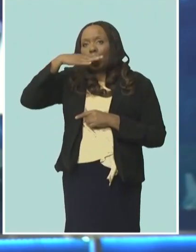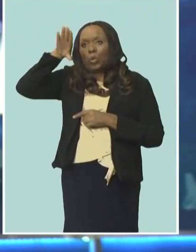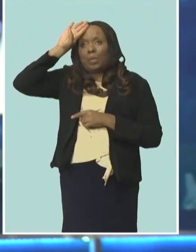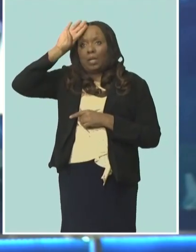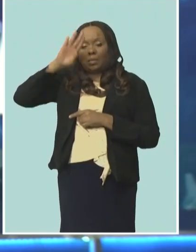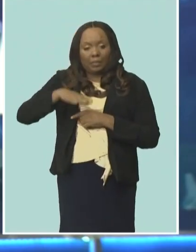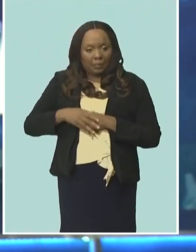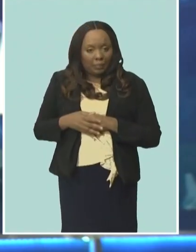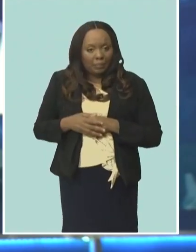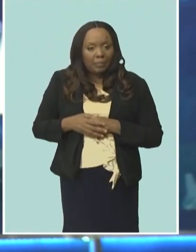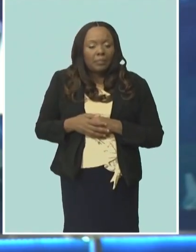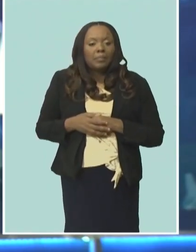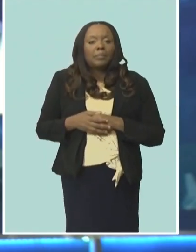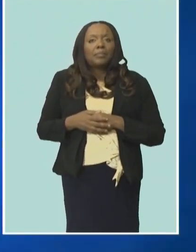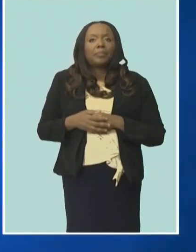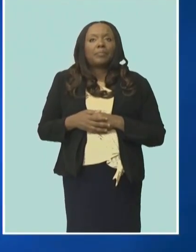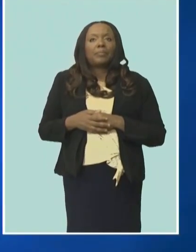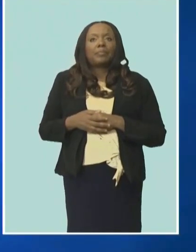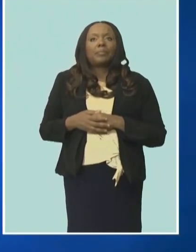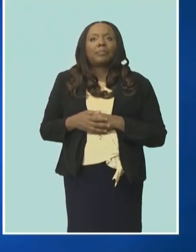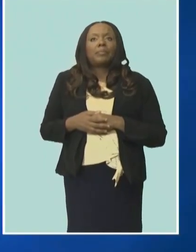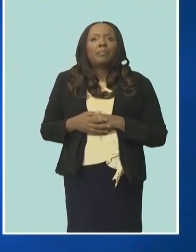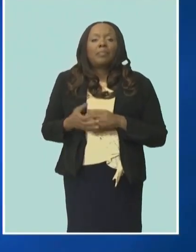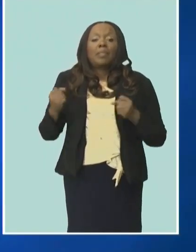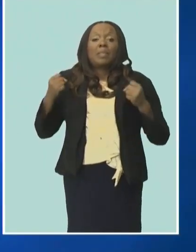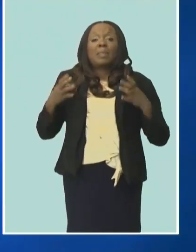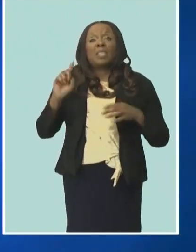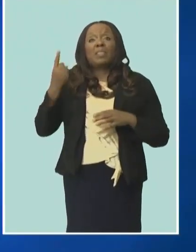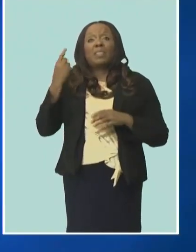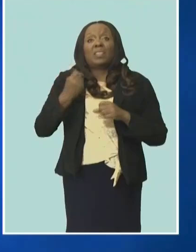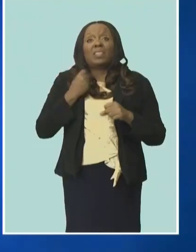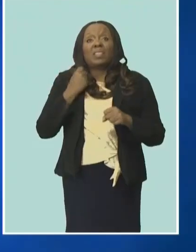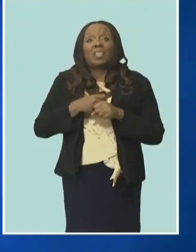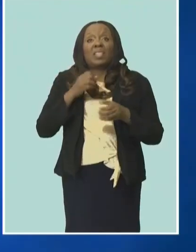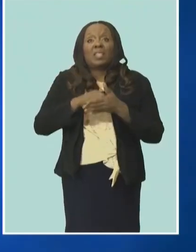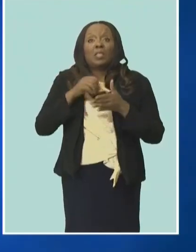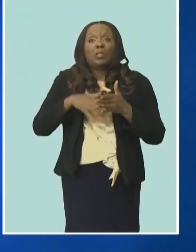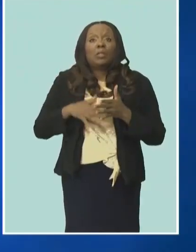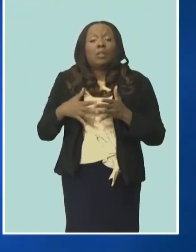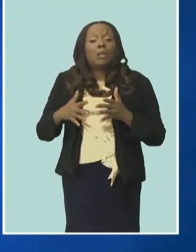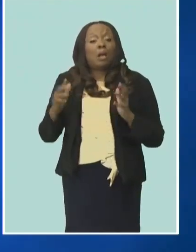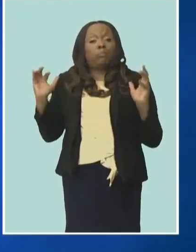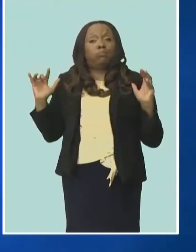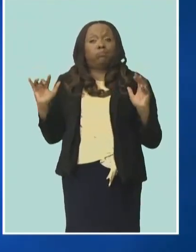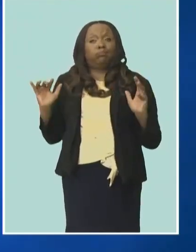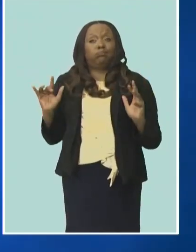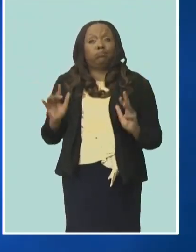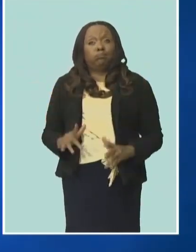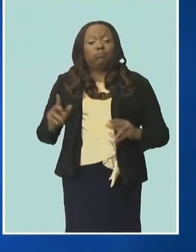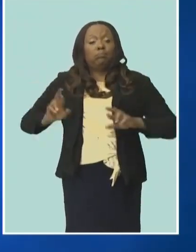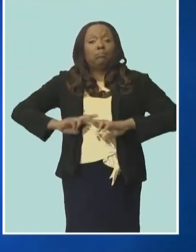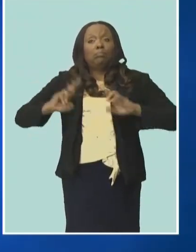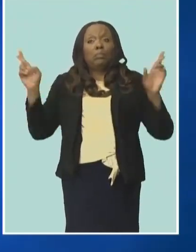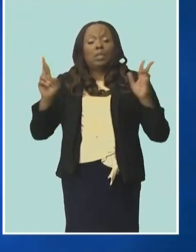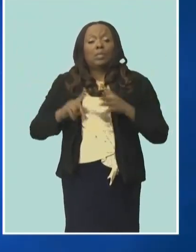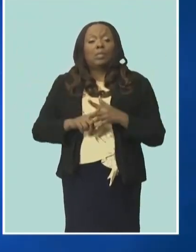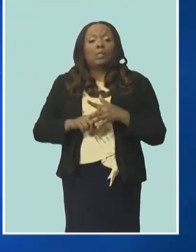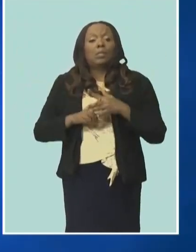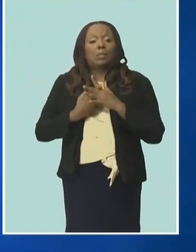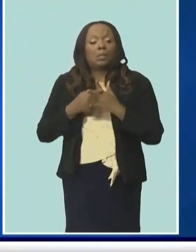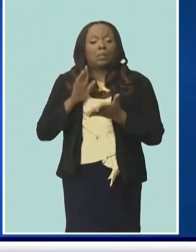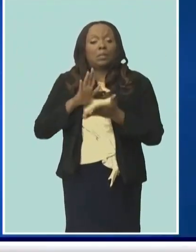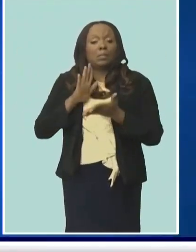report. Hundreds of first-year students filled the BCC gym this morning, ready to start their academic